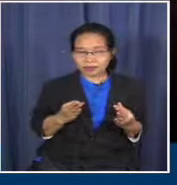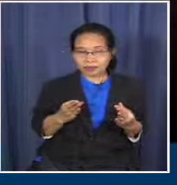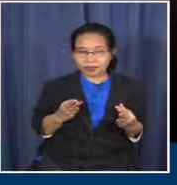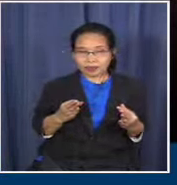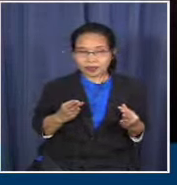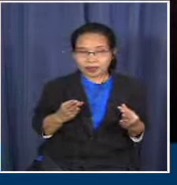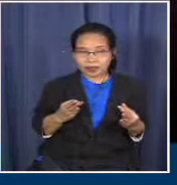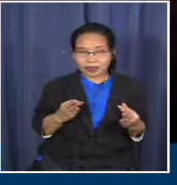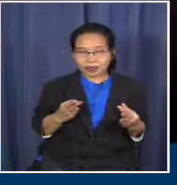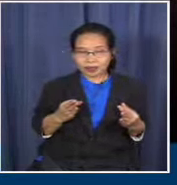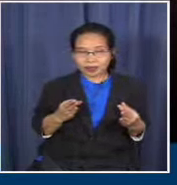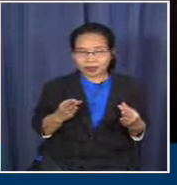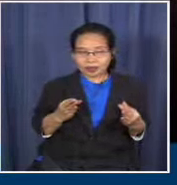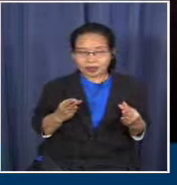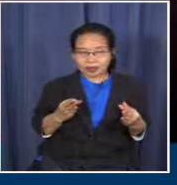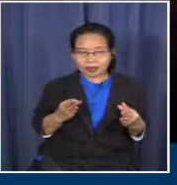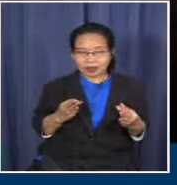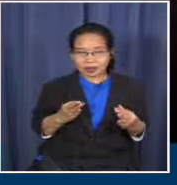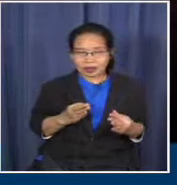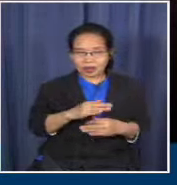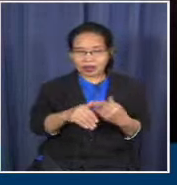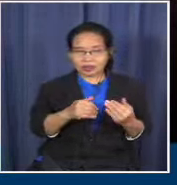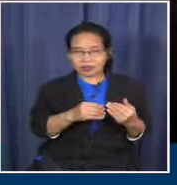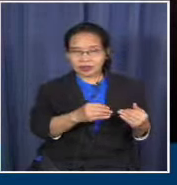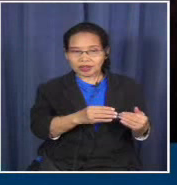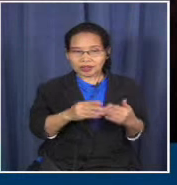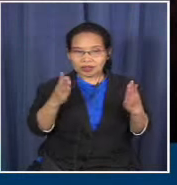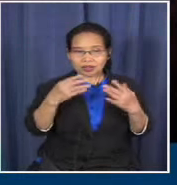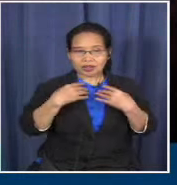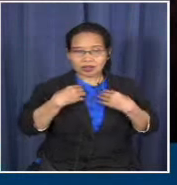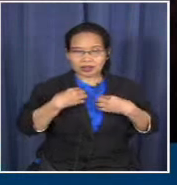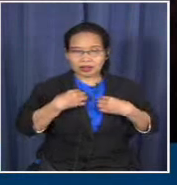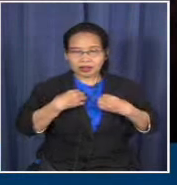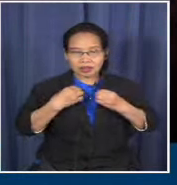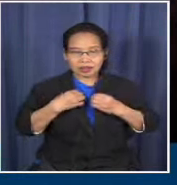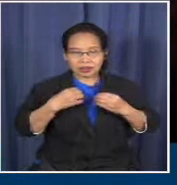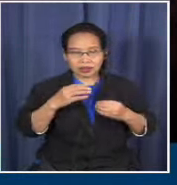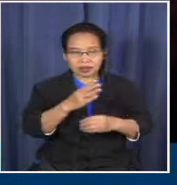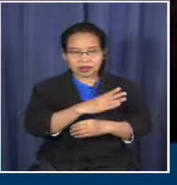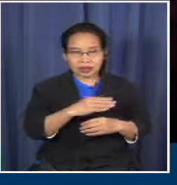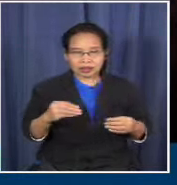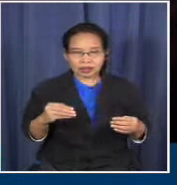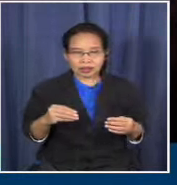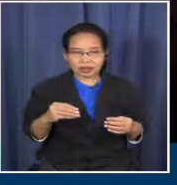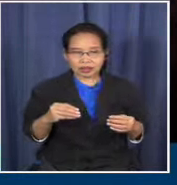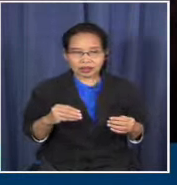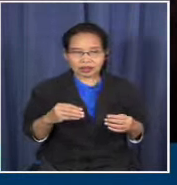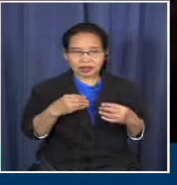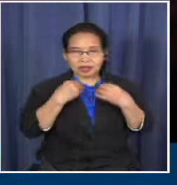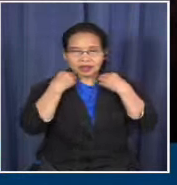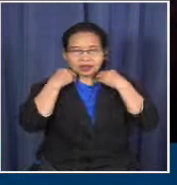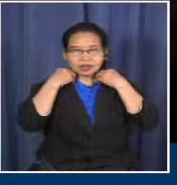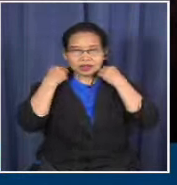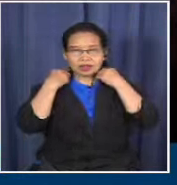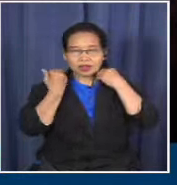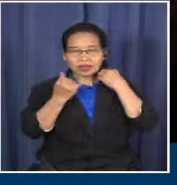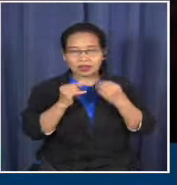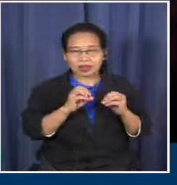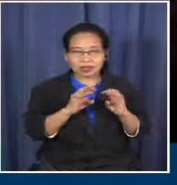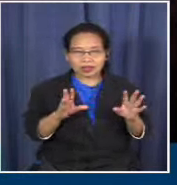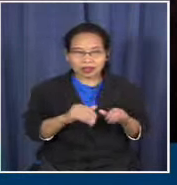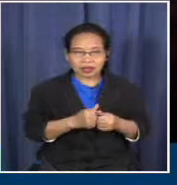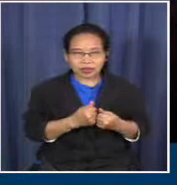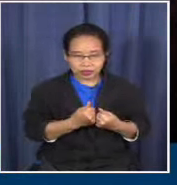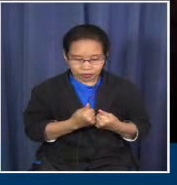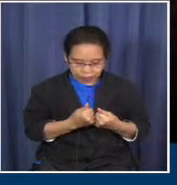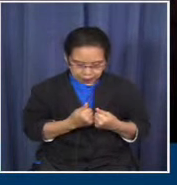Who decided it? Each of them? All of them are leaders? Who decided? In the first place, they